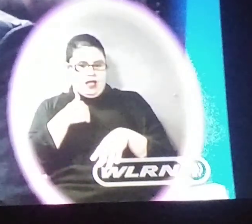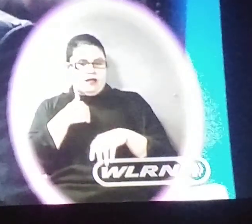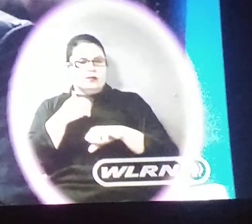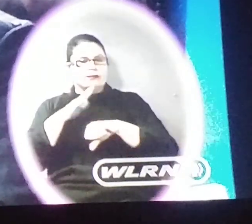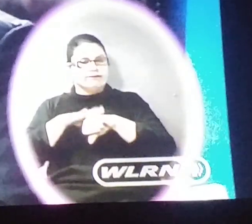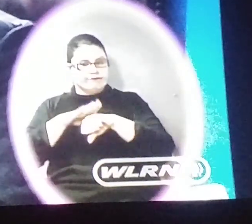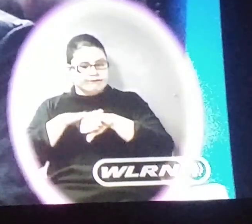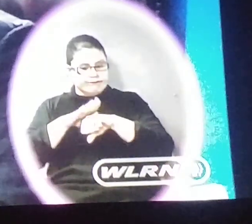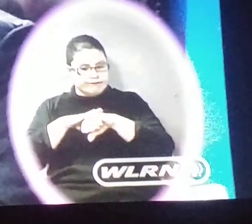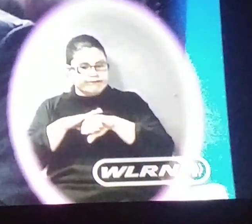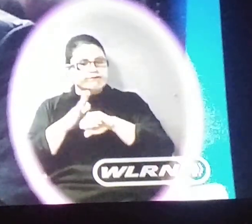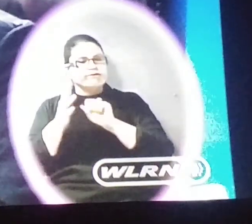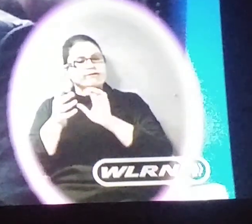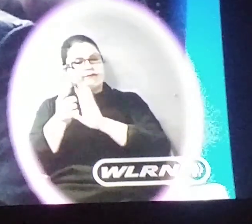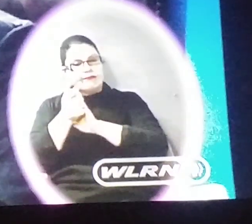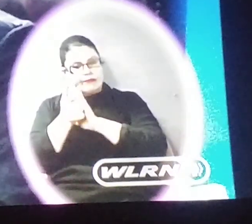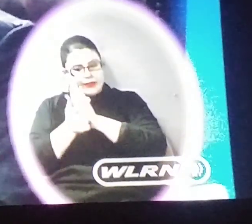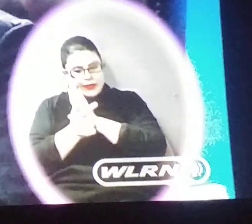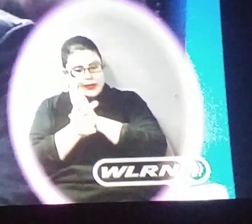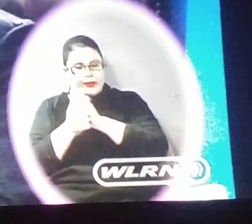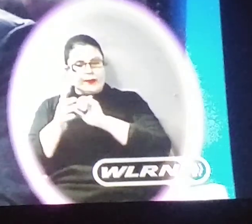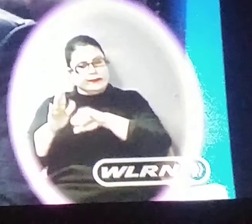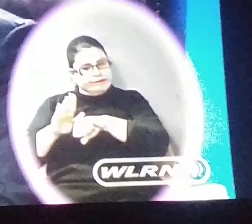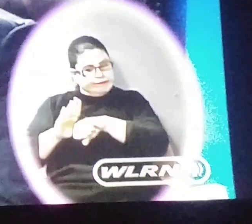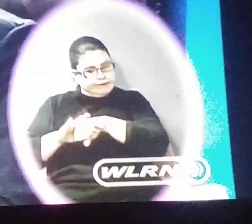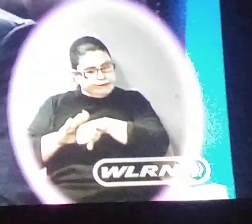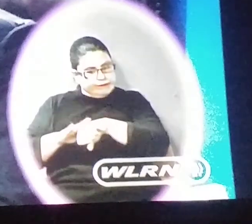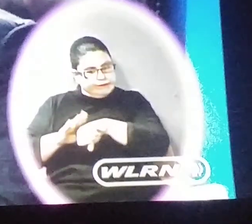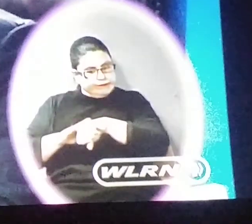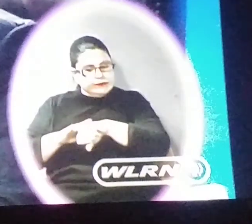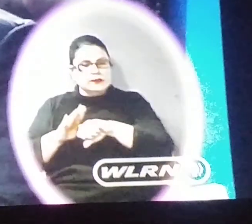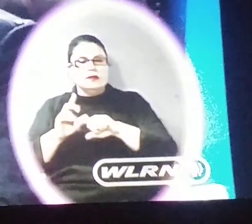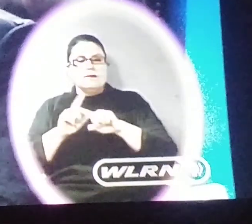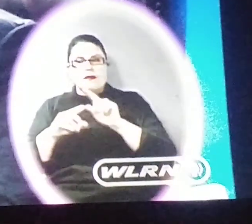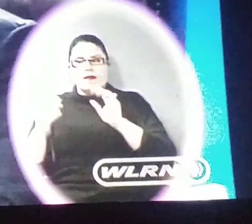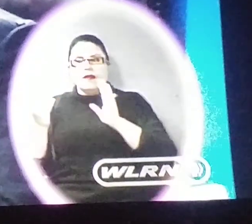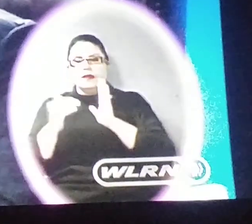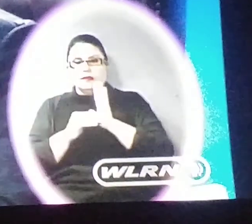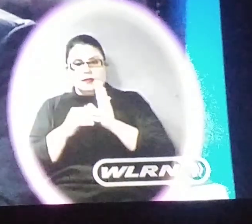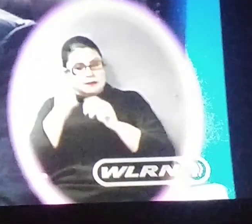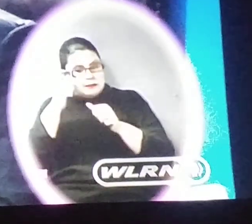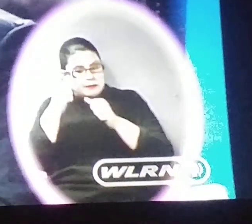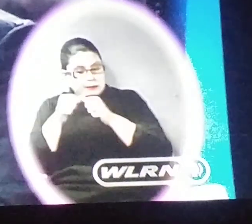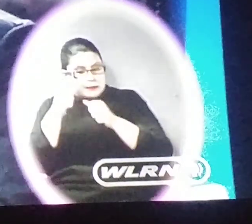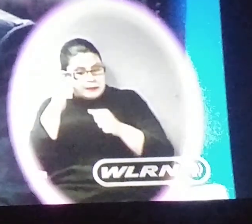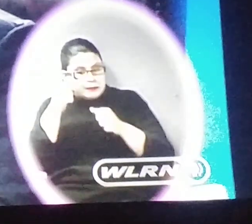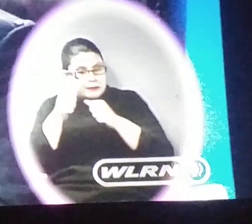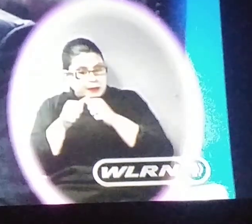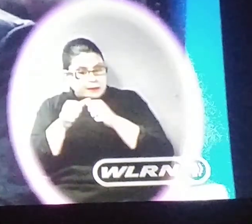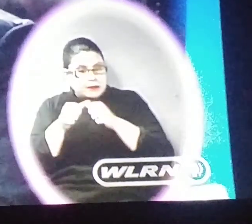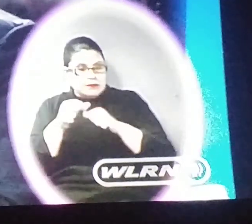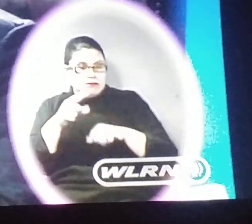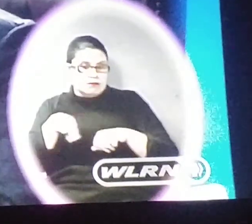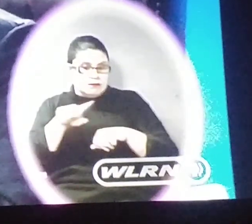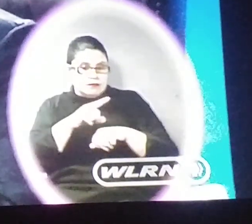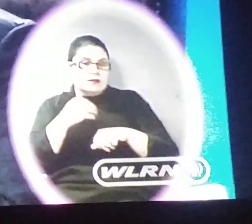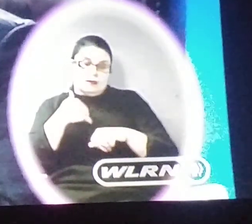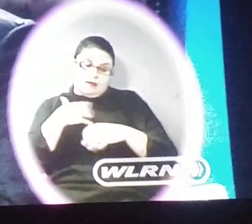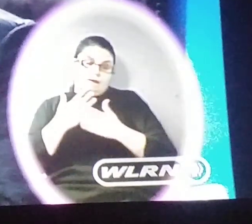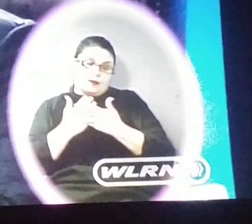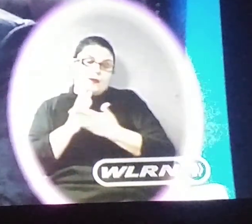alert, but I'd just like to leave it at that. But again, reminding the board that speakers do have a right to speak,